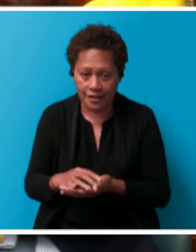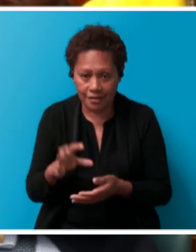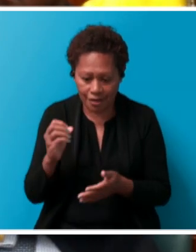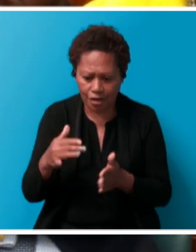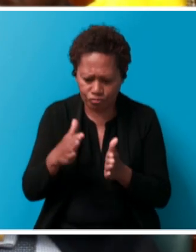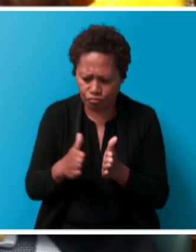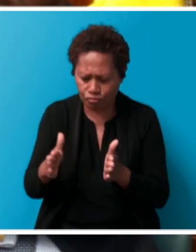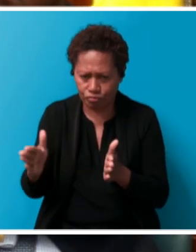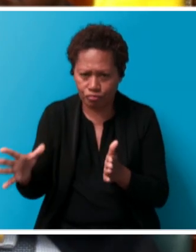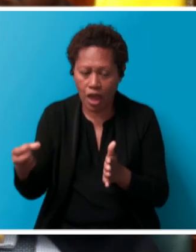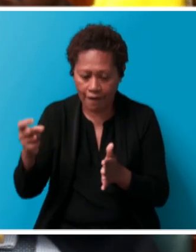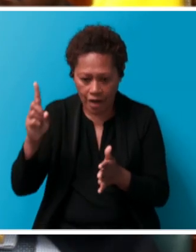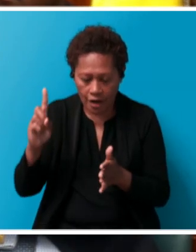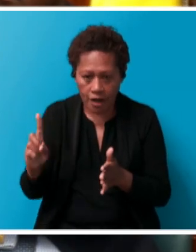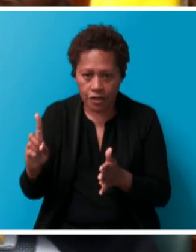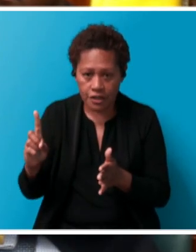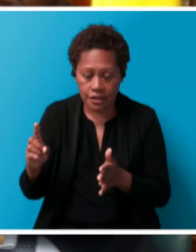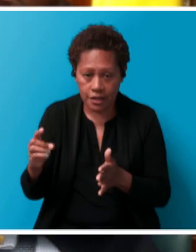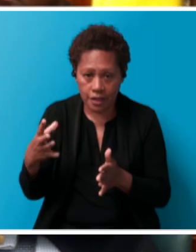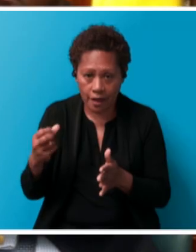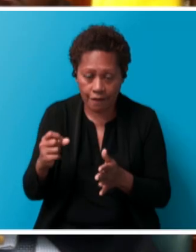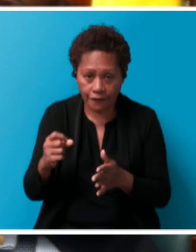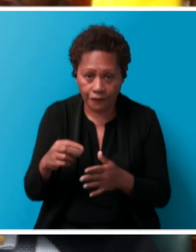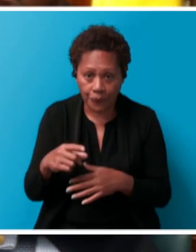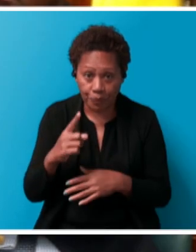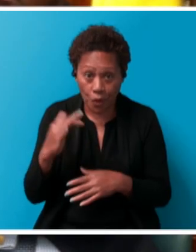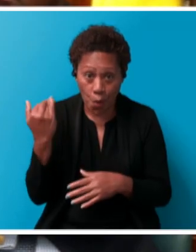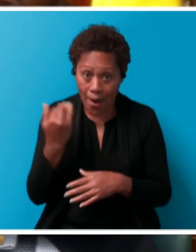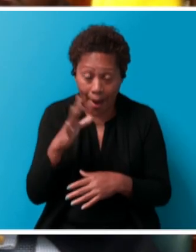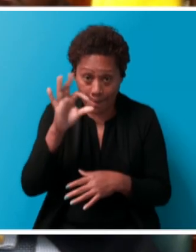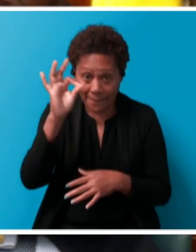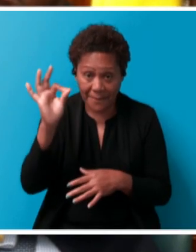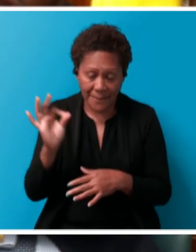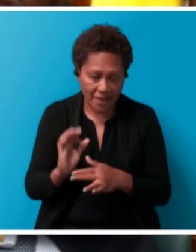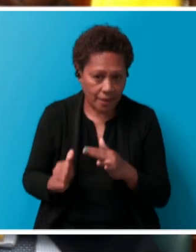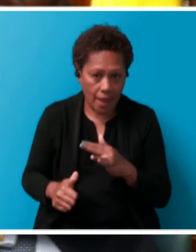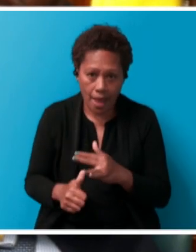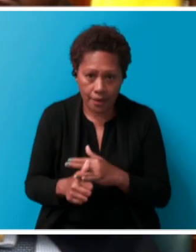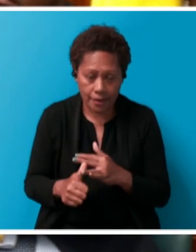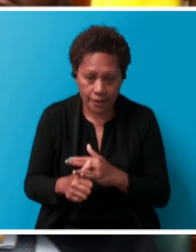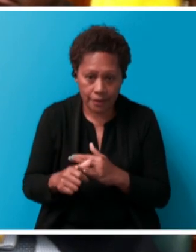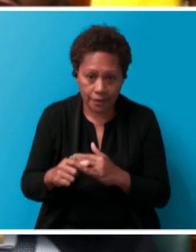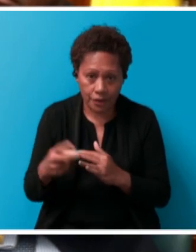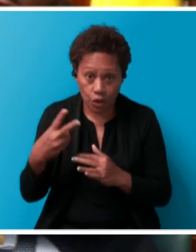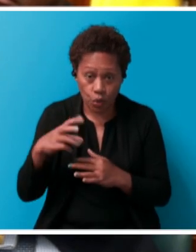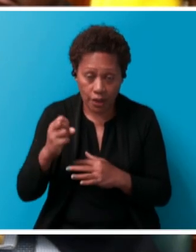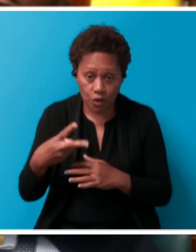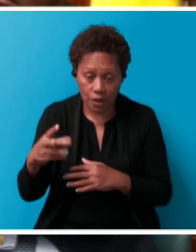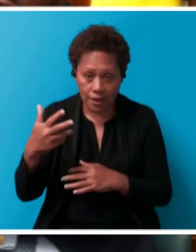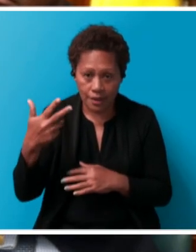the electricity sector are 100% of Fijians to get electricity access by 2029,